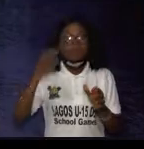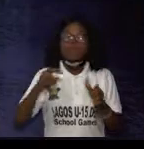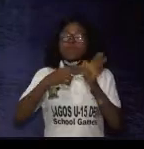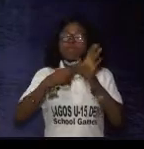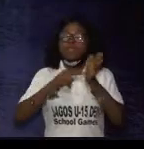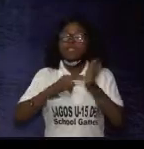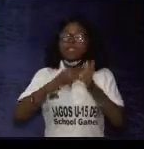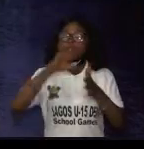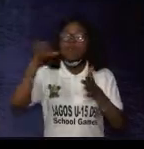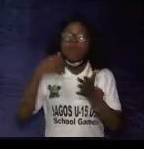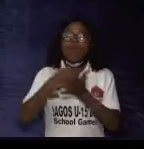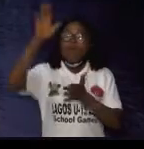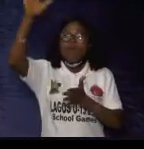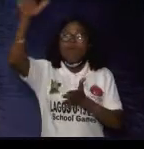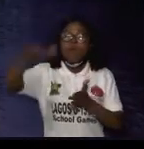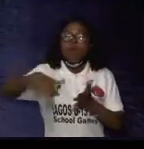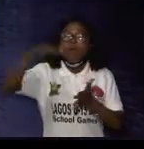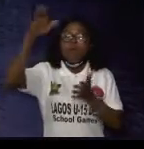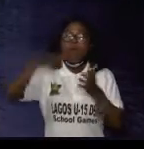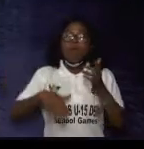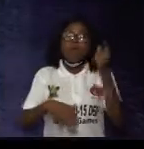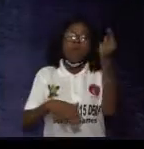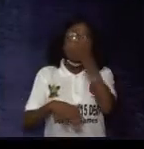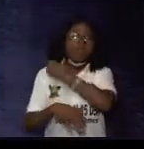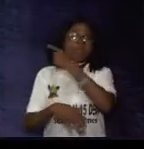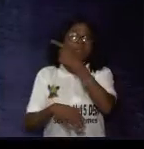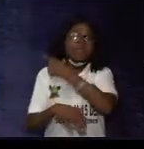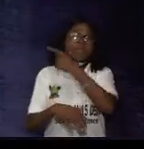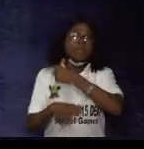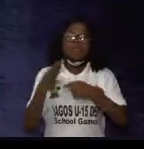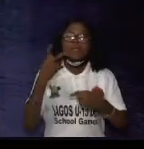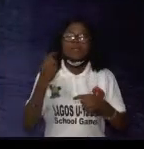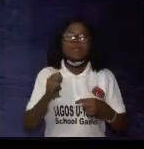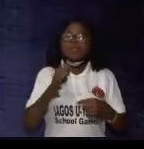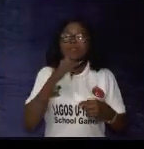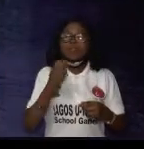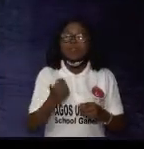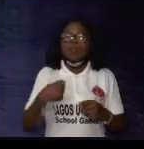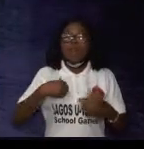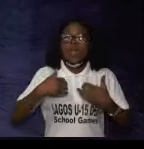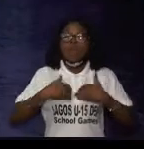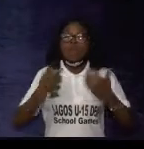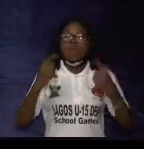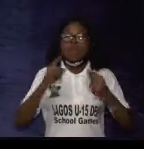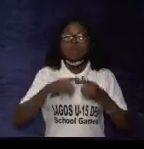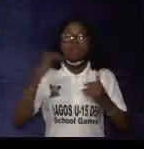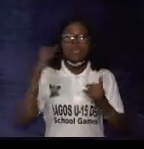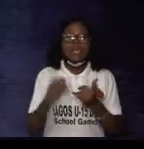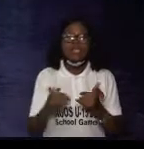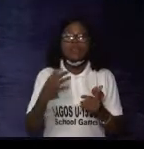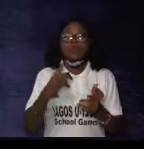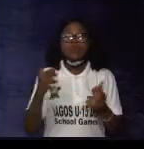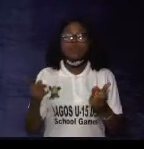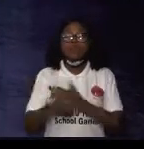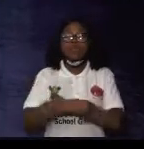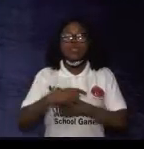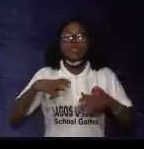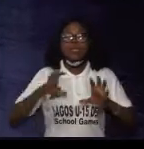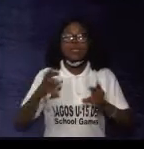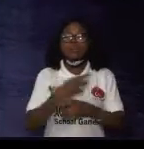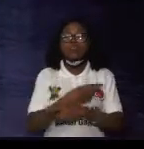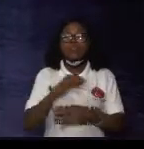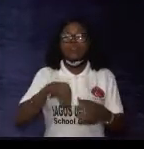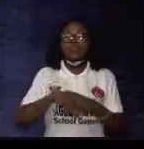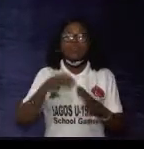the given phrasal verbs. We have come to the end of the English Studies lesson for today. I hope you